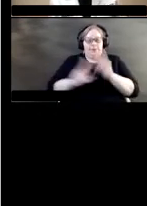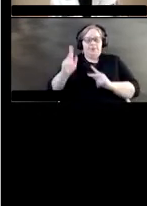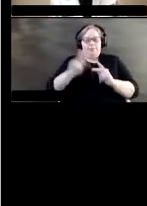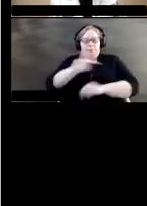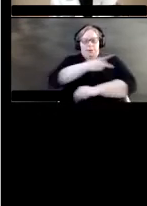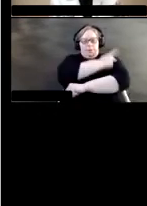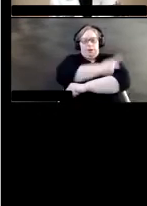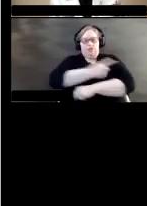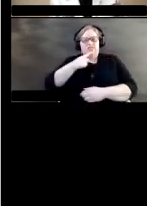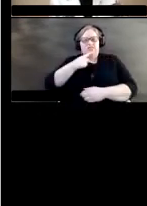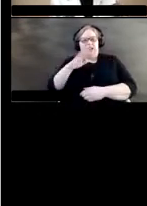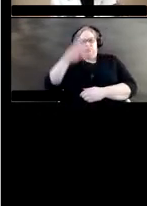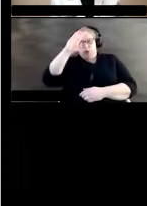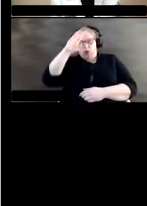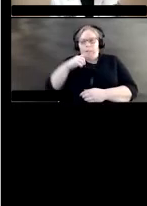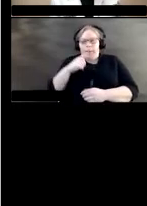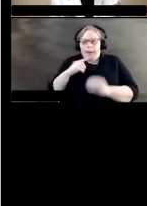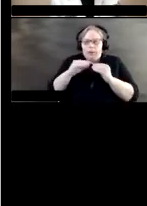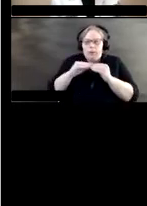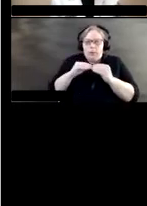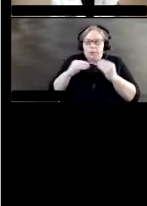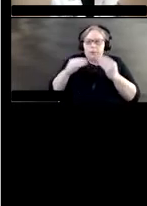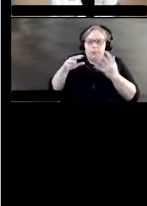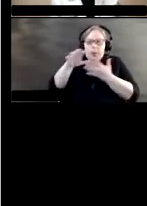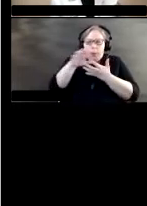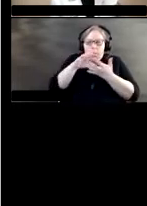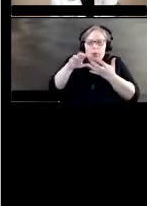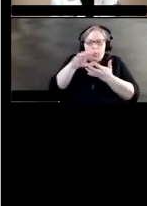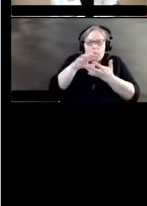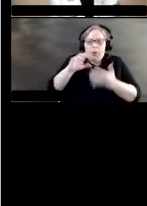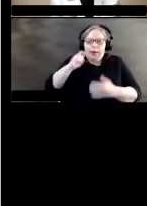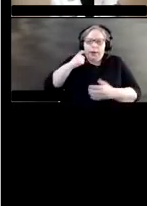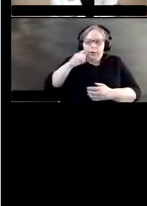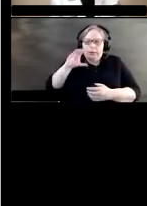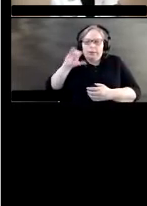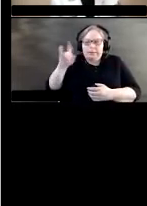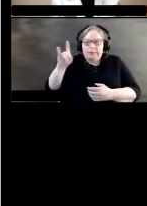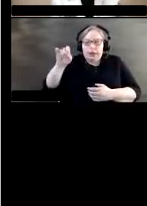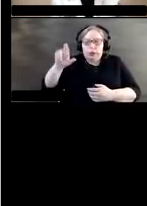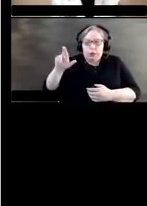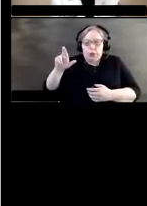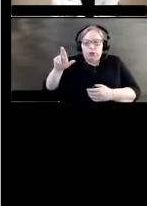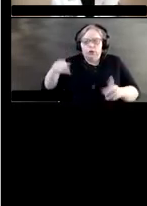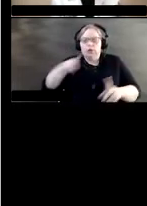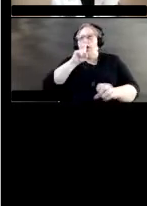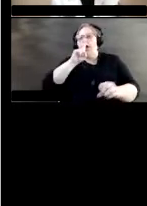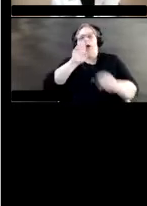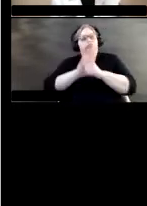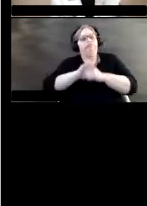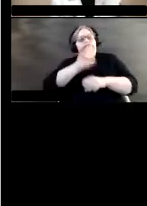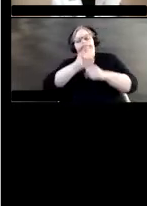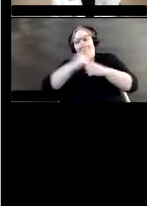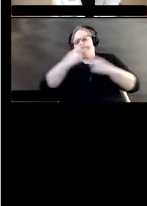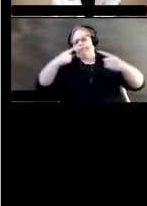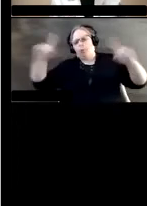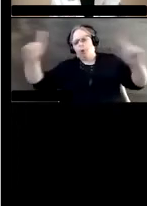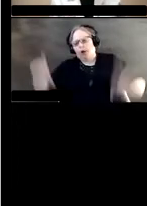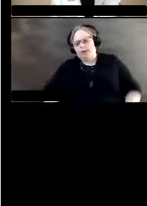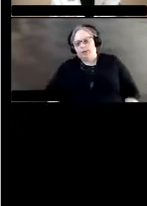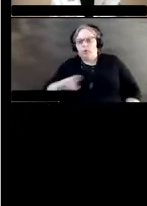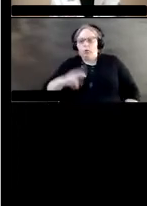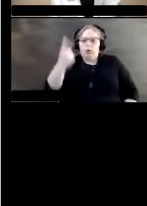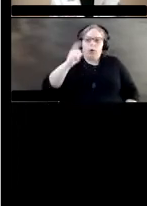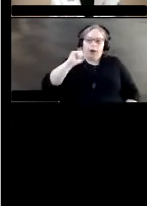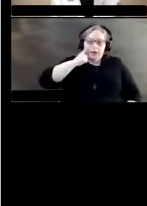get the clear stuff at the store, but get the murky apple cider. And they swear that that or apple a day just really